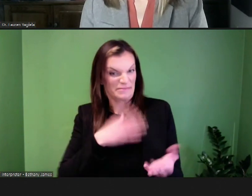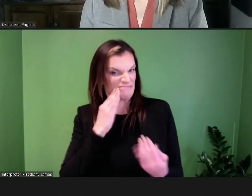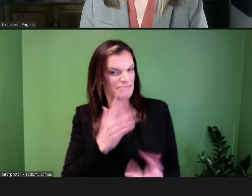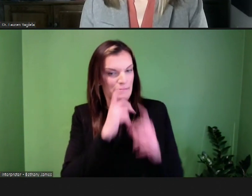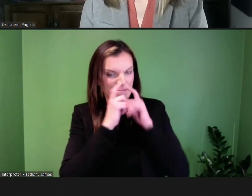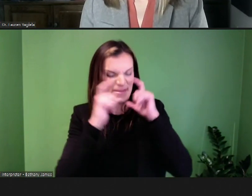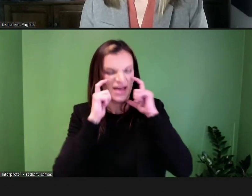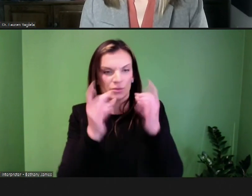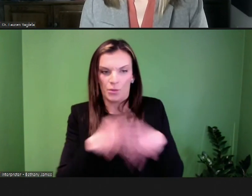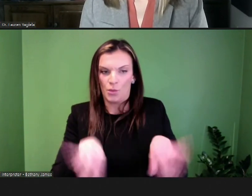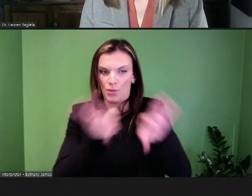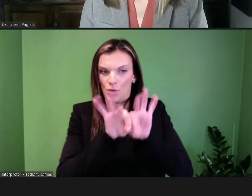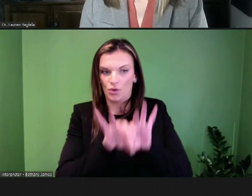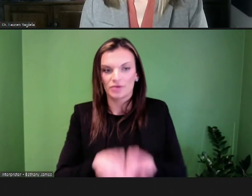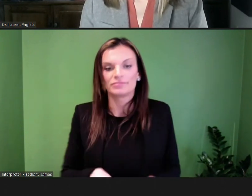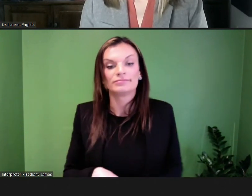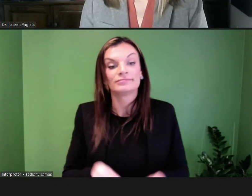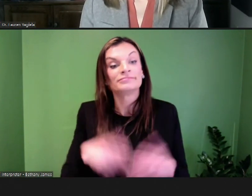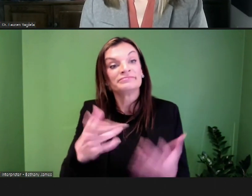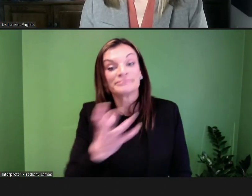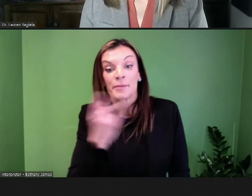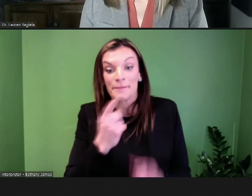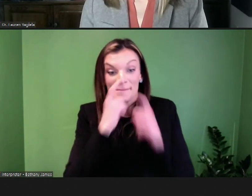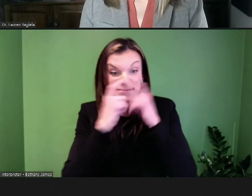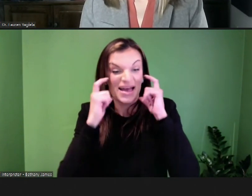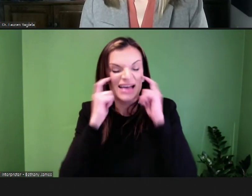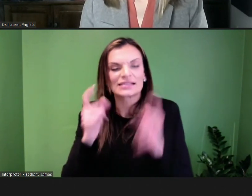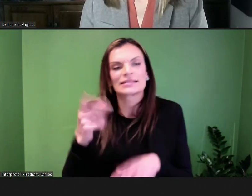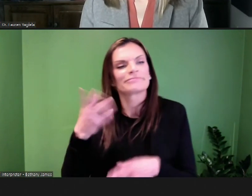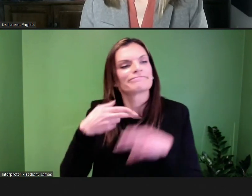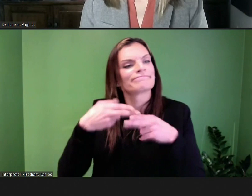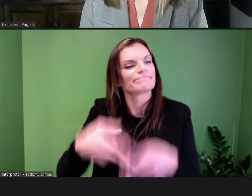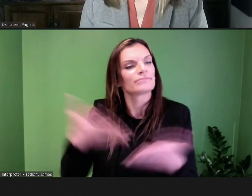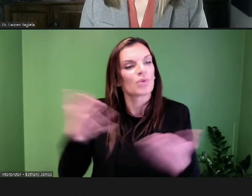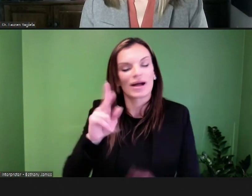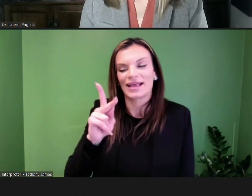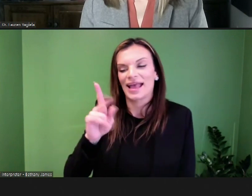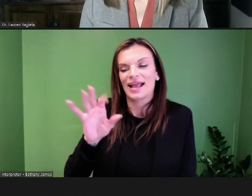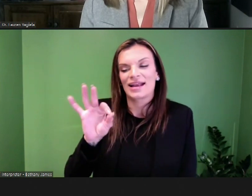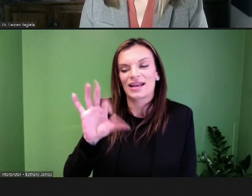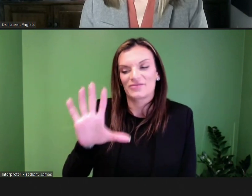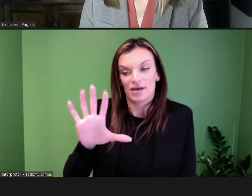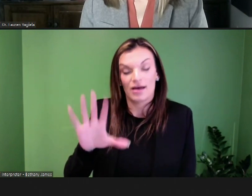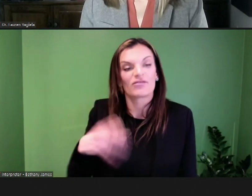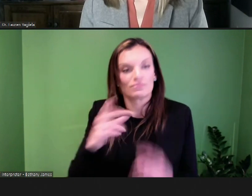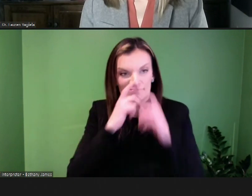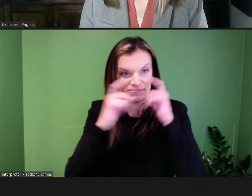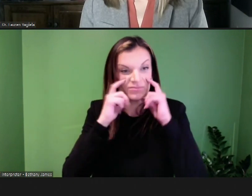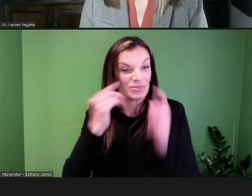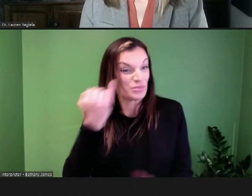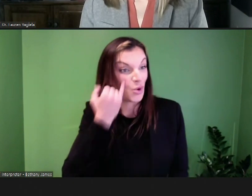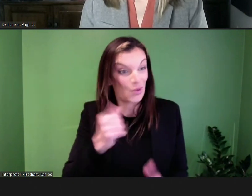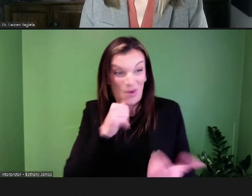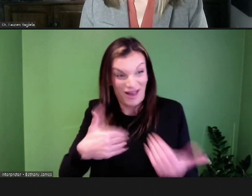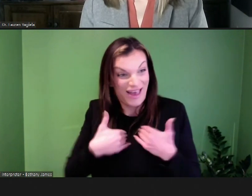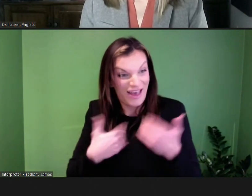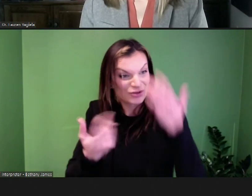a well-fitting K95 mask or wear 2 well-fitting masks for increased